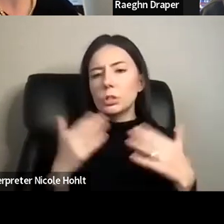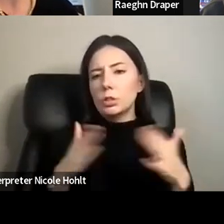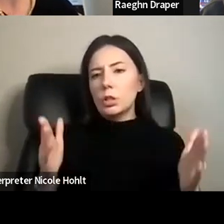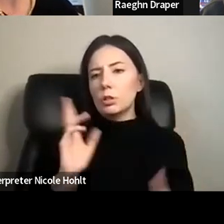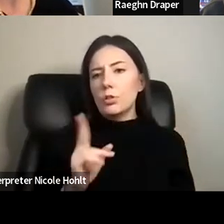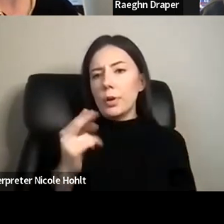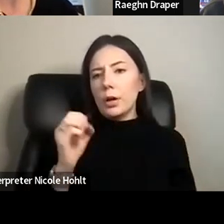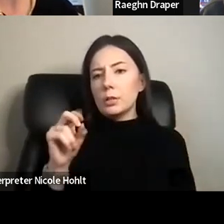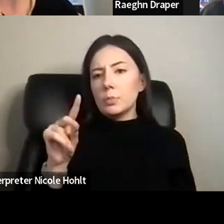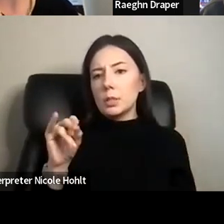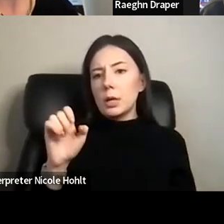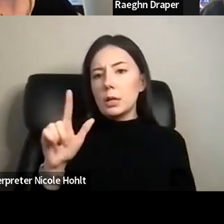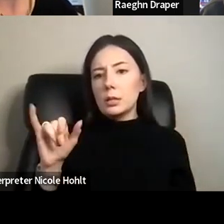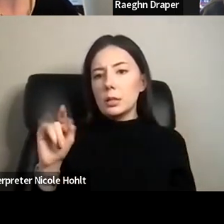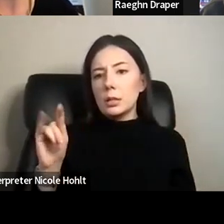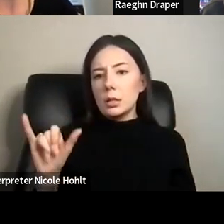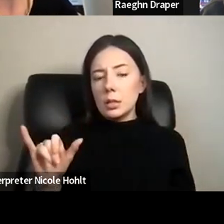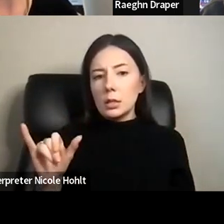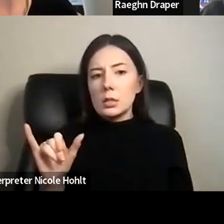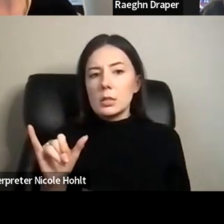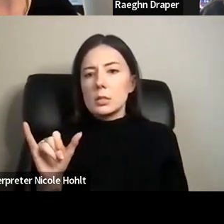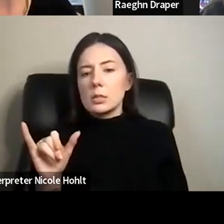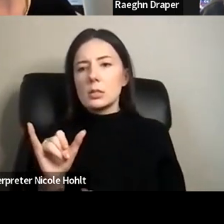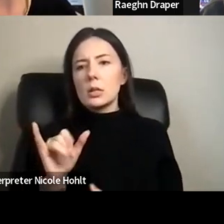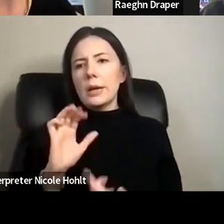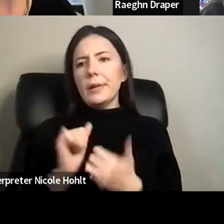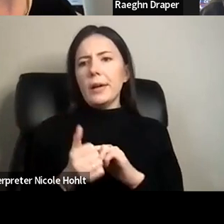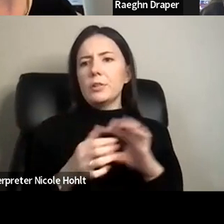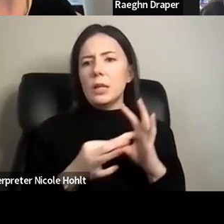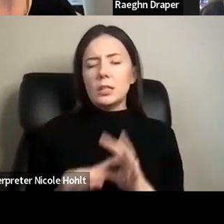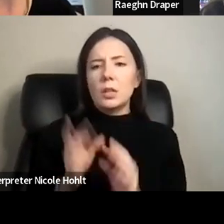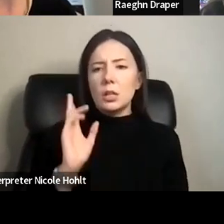is like the relationship also with the history of white supremacy?